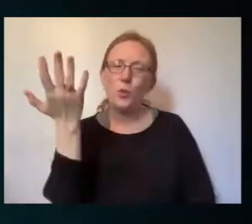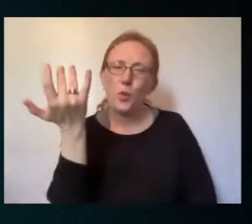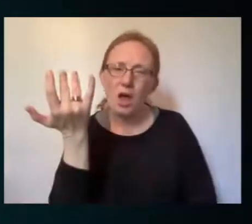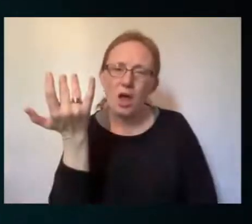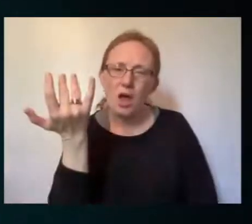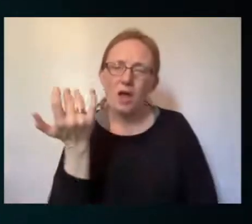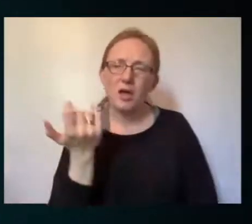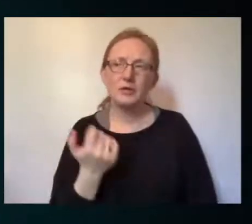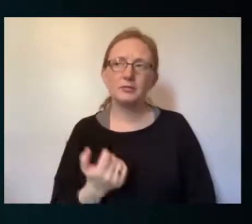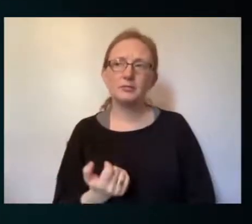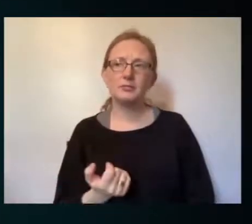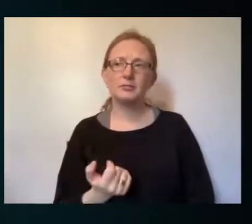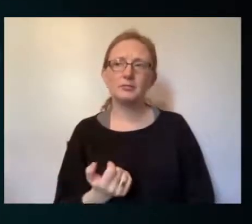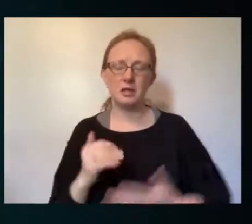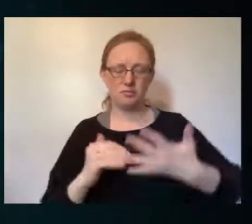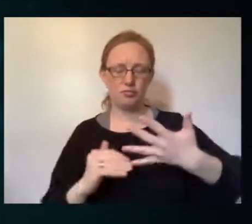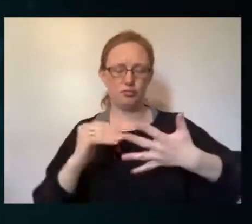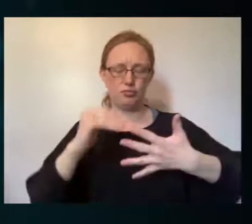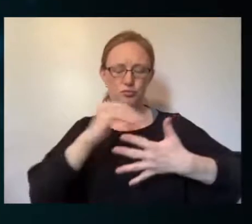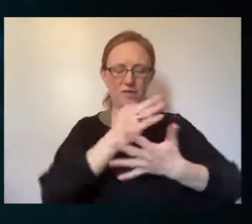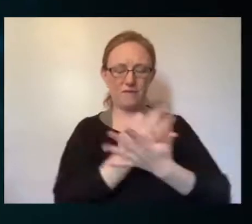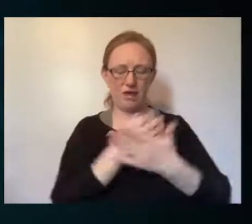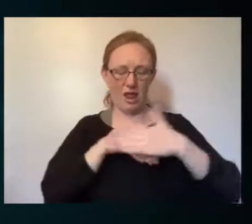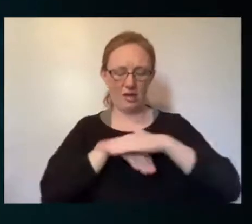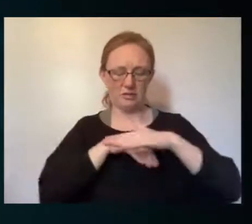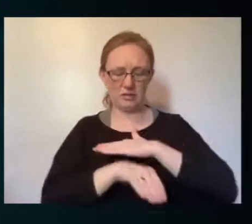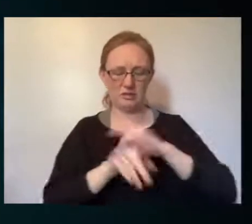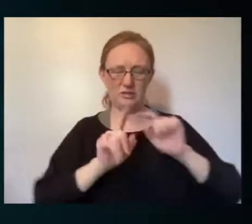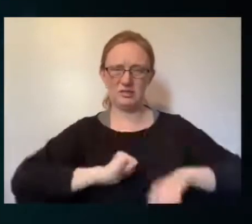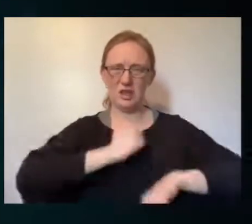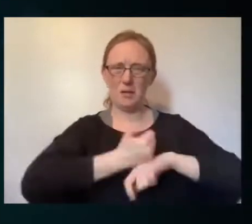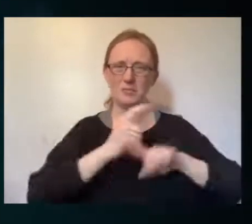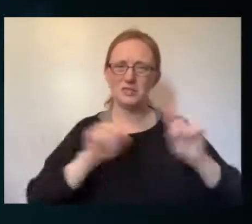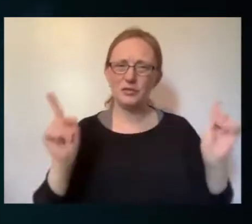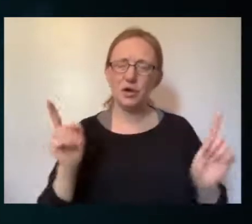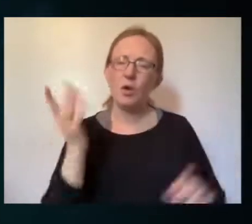levels of financial access that might be available.